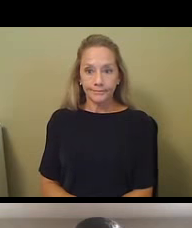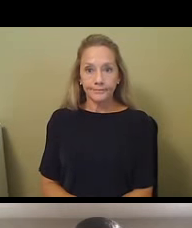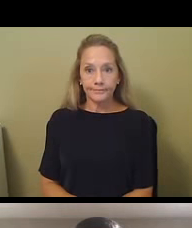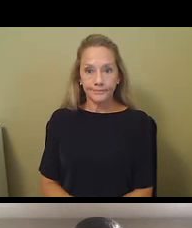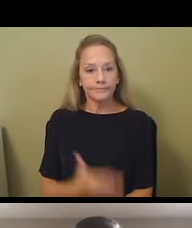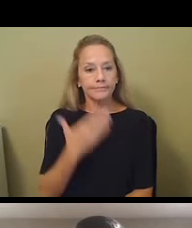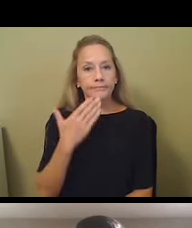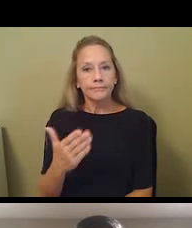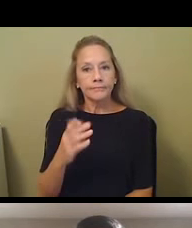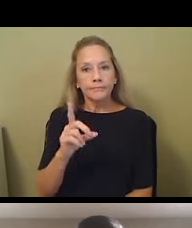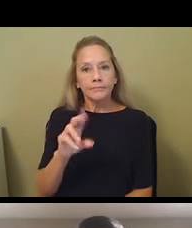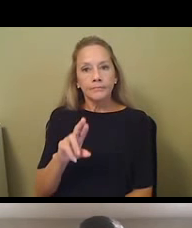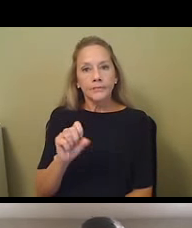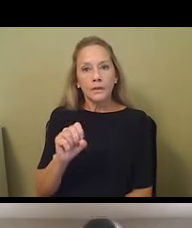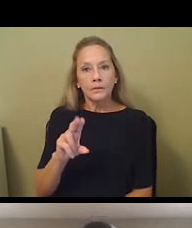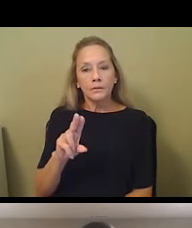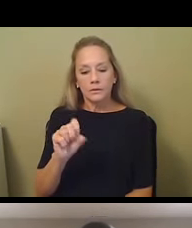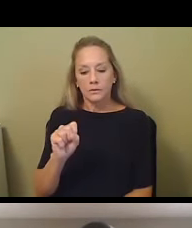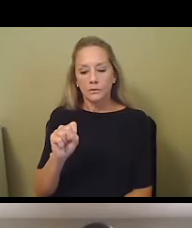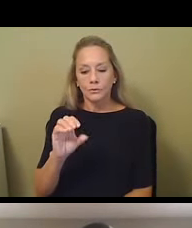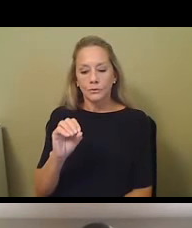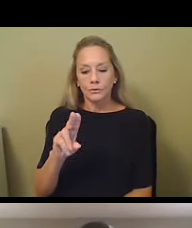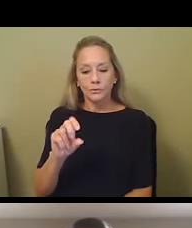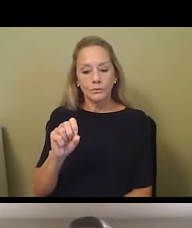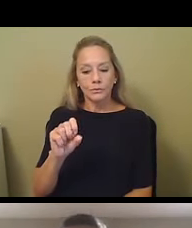Thank you, Dr. Sousa. That's great information.